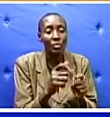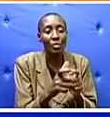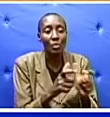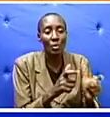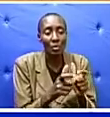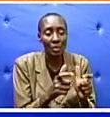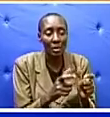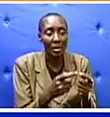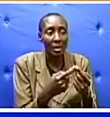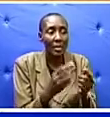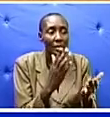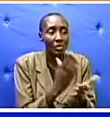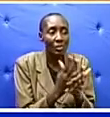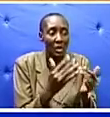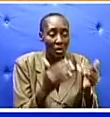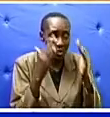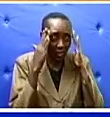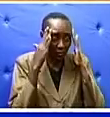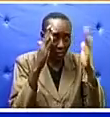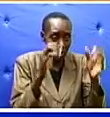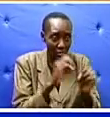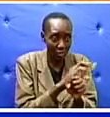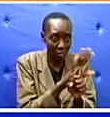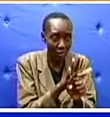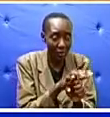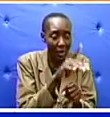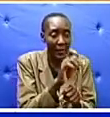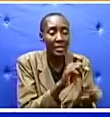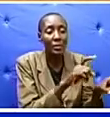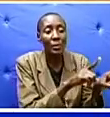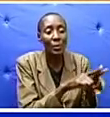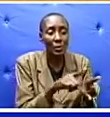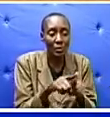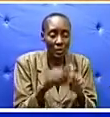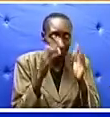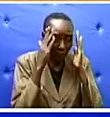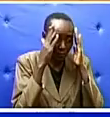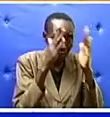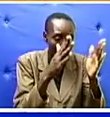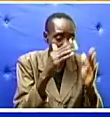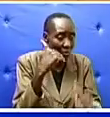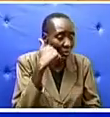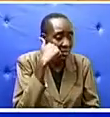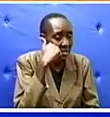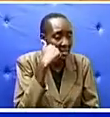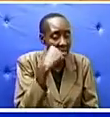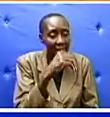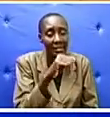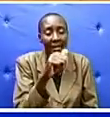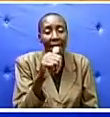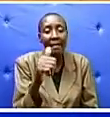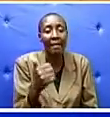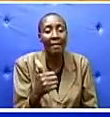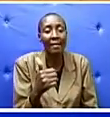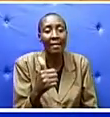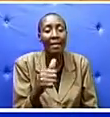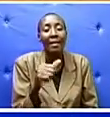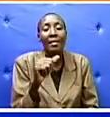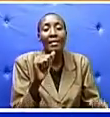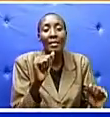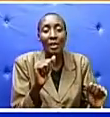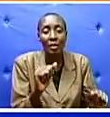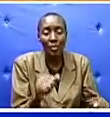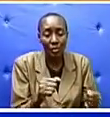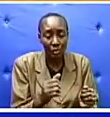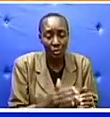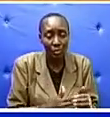as much as we are focusing on COVID, we should also focus on other ailments that would trigger the death once